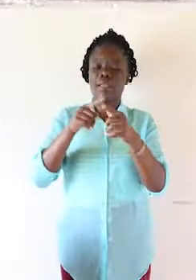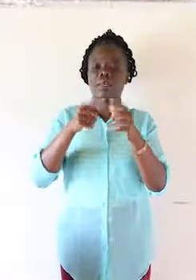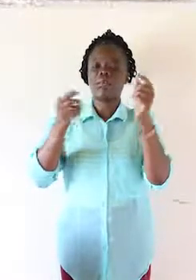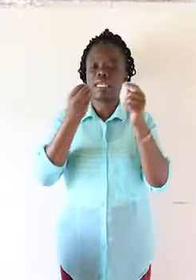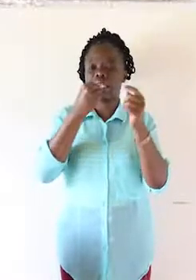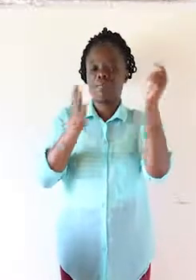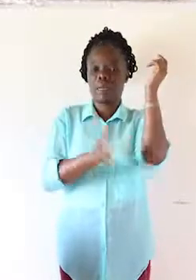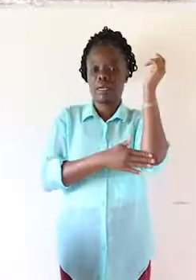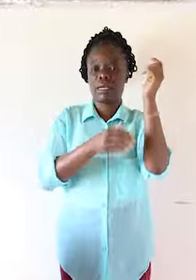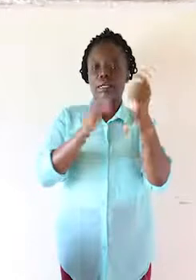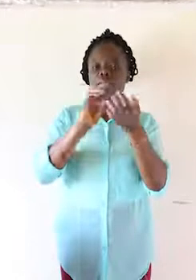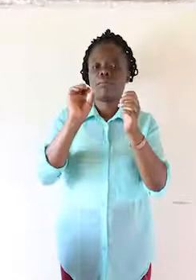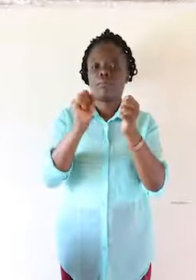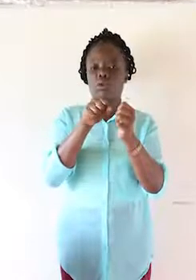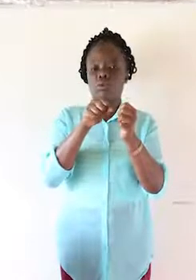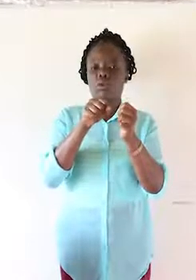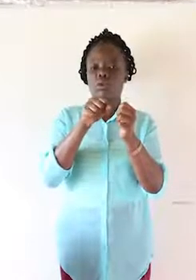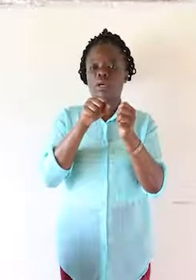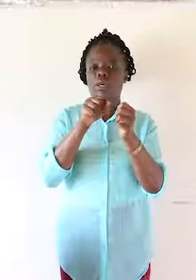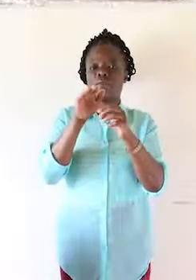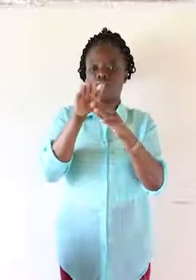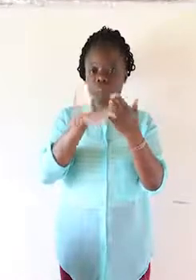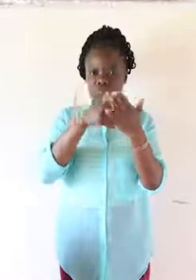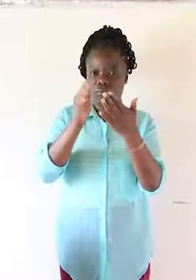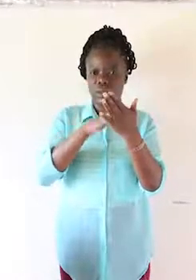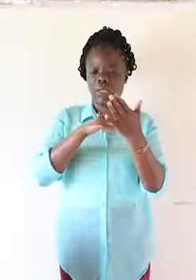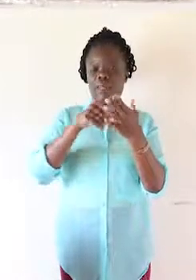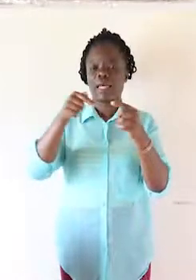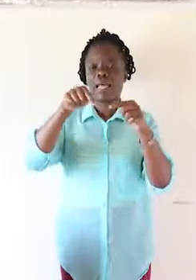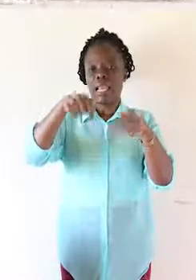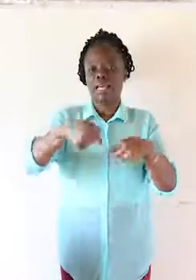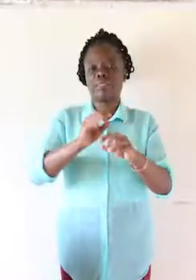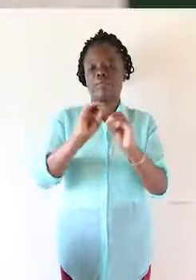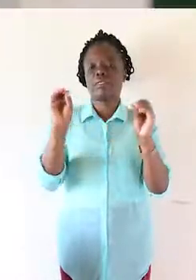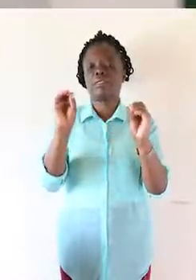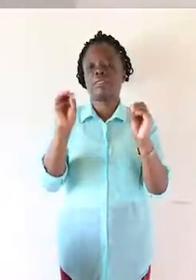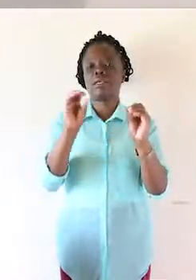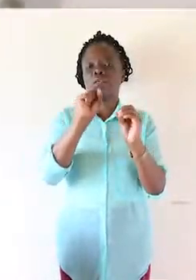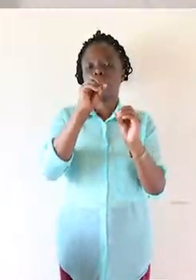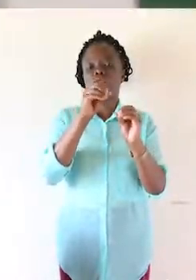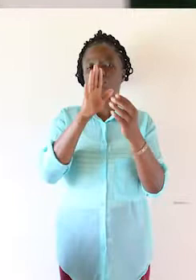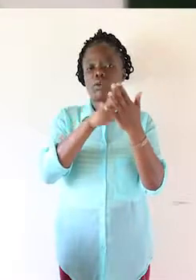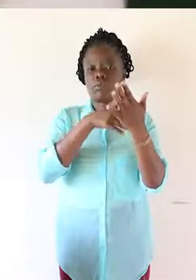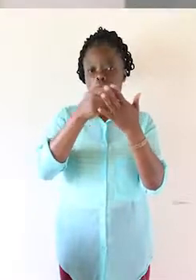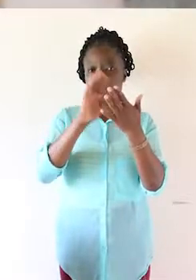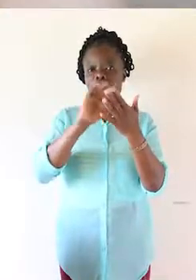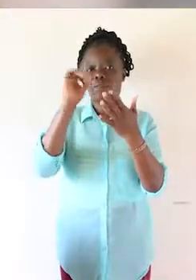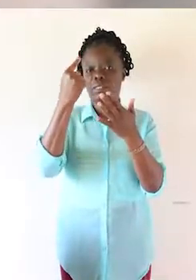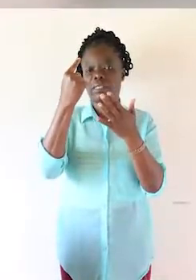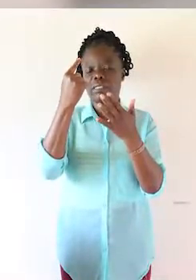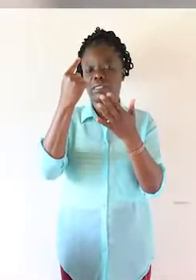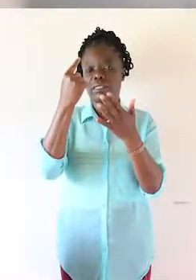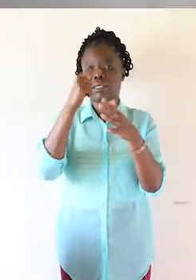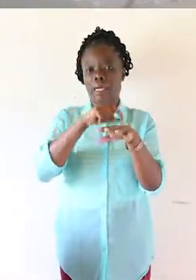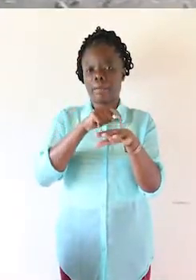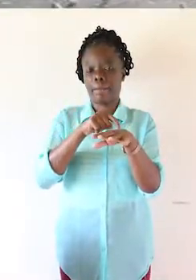bad. Eh? So we only varnish the legs here, but here is left free. We now are going to varnish the first